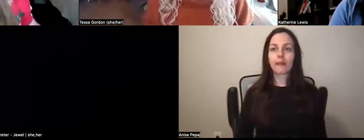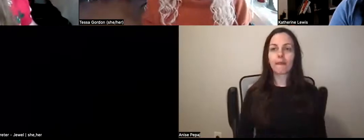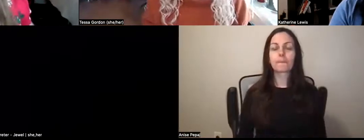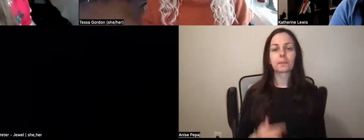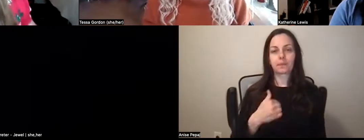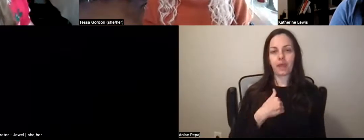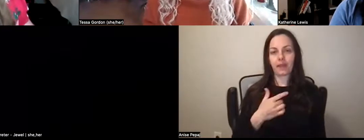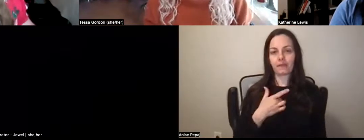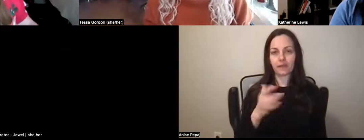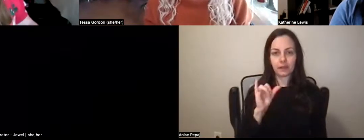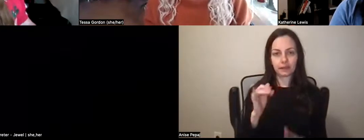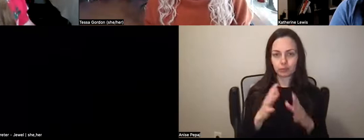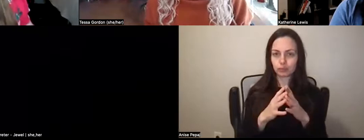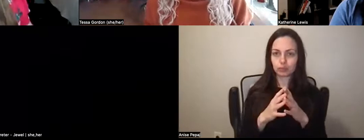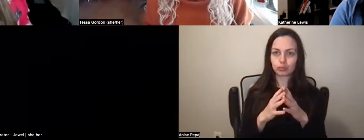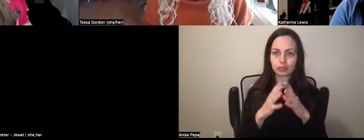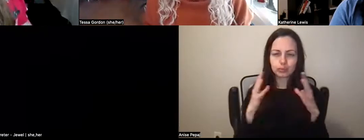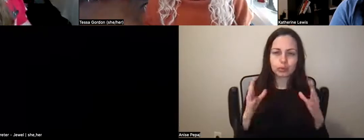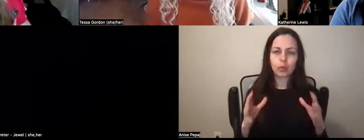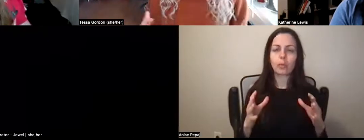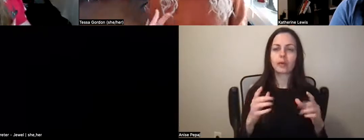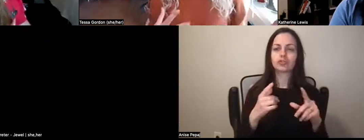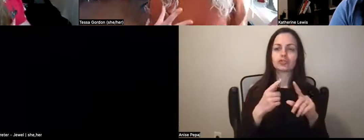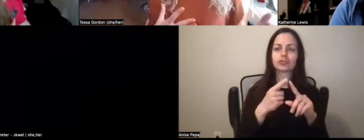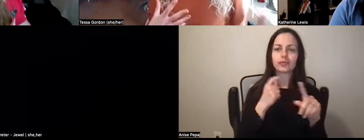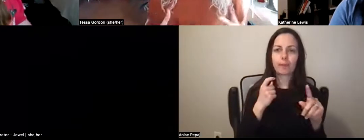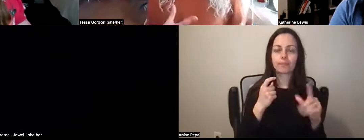feel like so much of it comes from, so